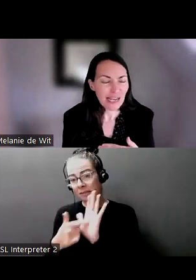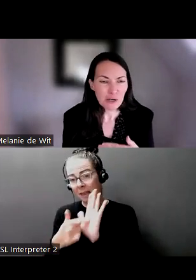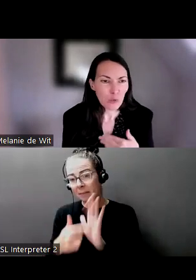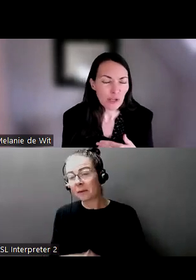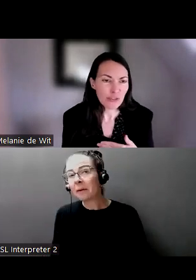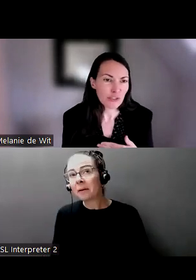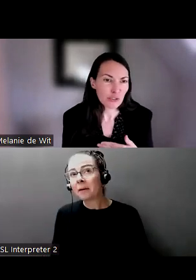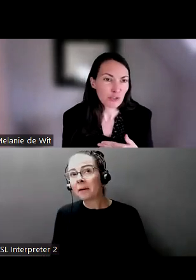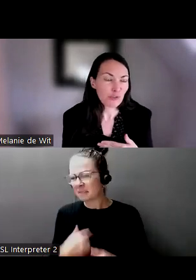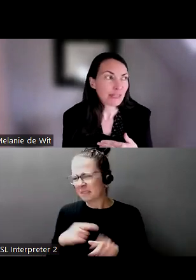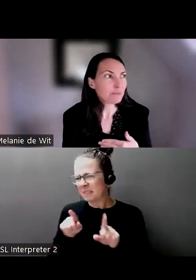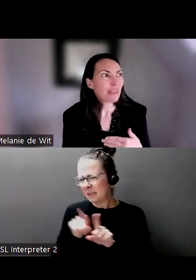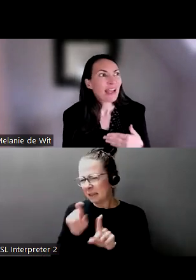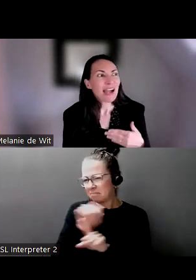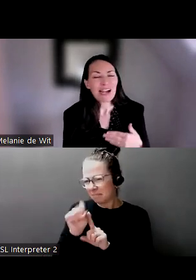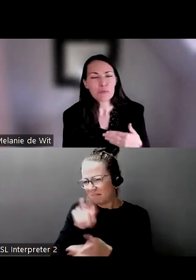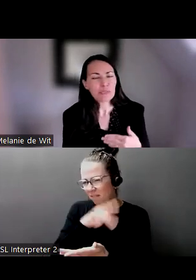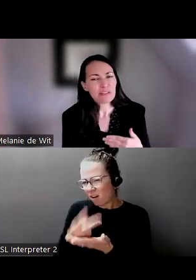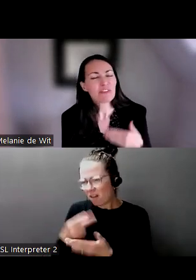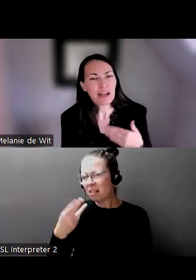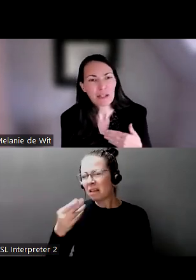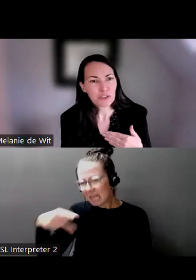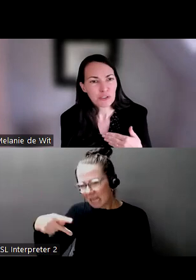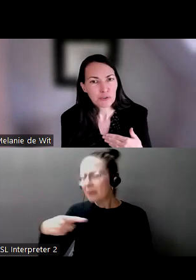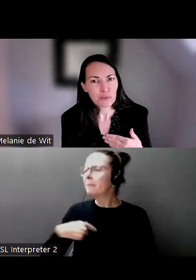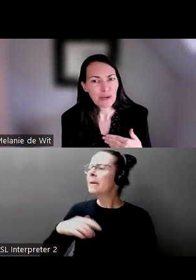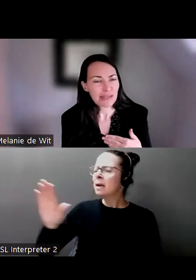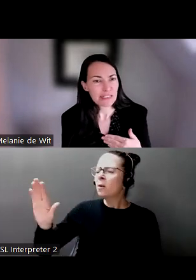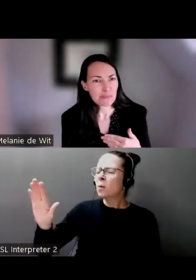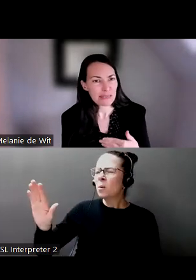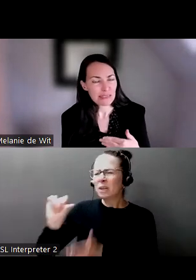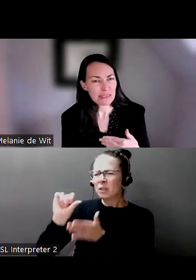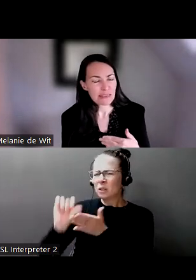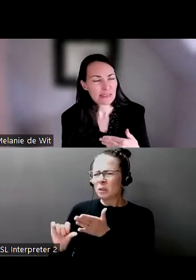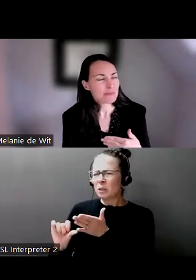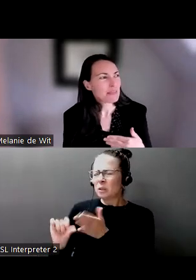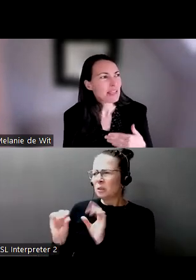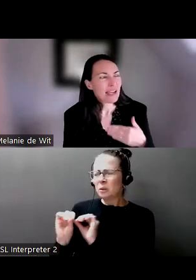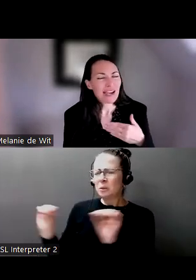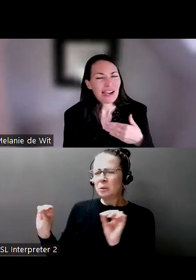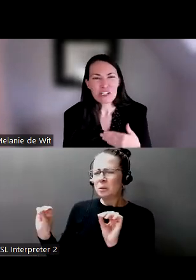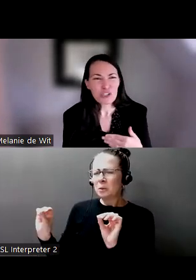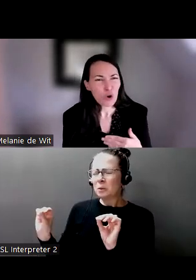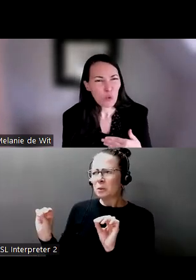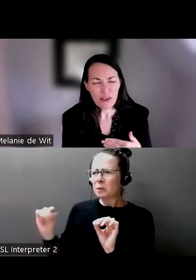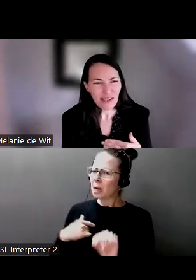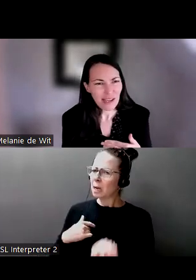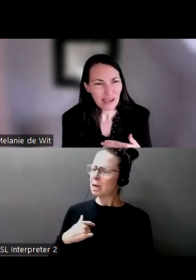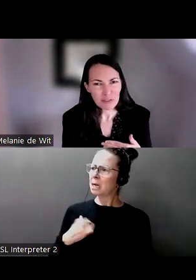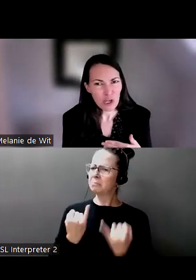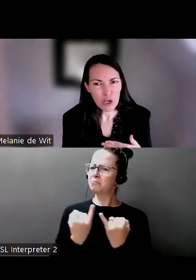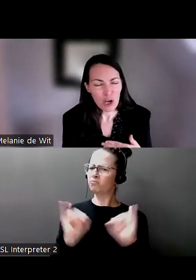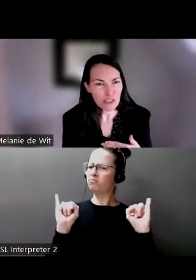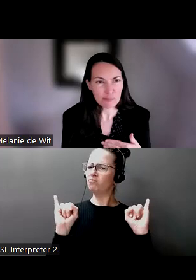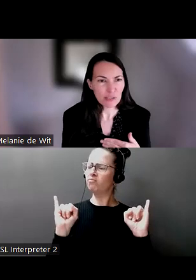thanks, I don't want the surgery. I really value my independence. I don't want to